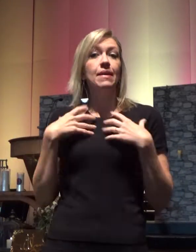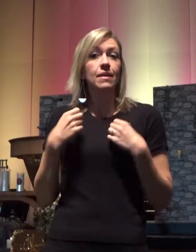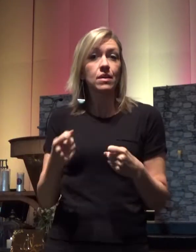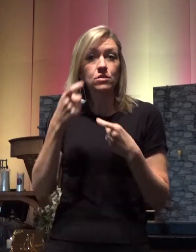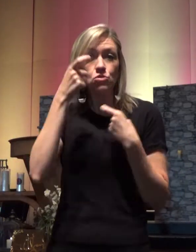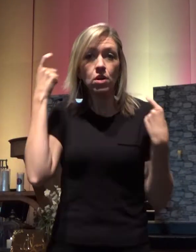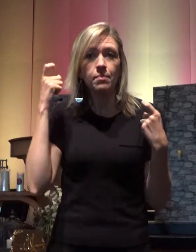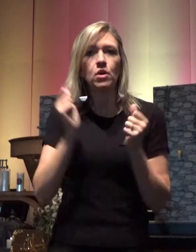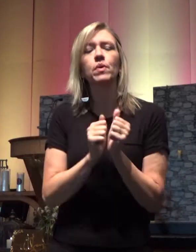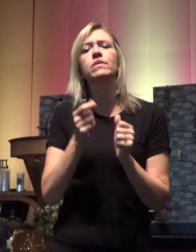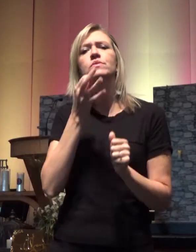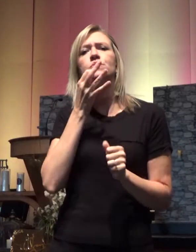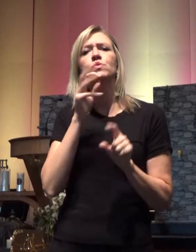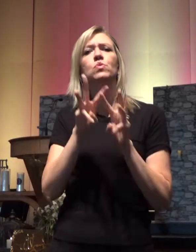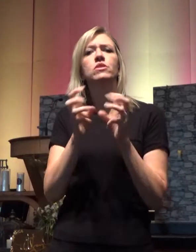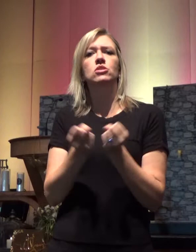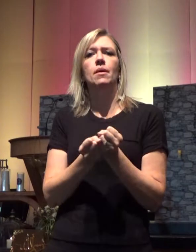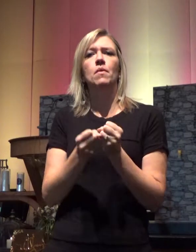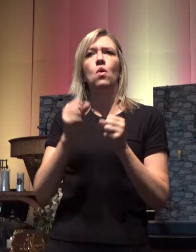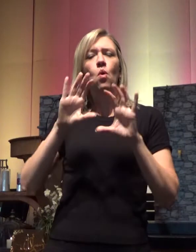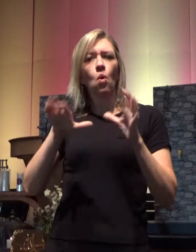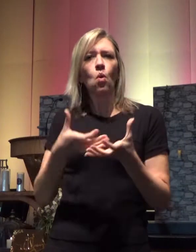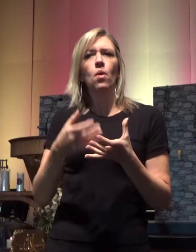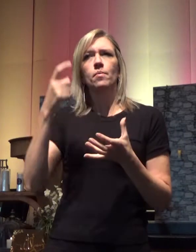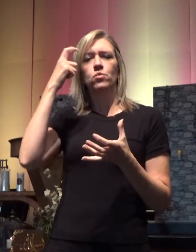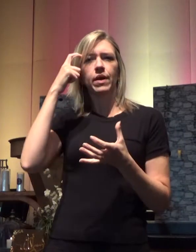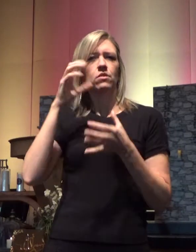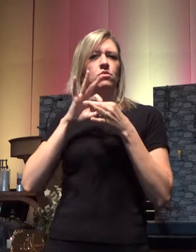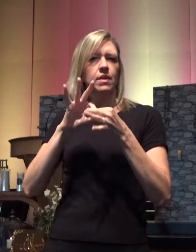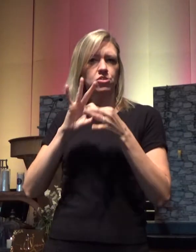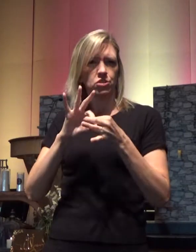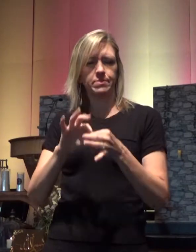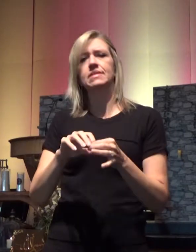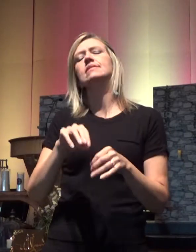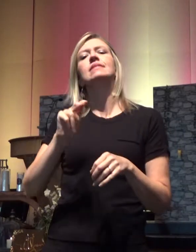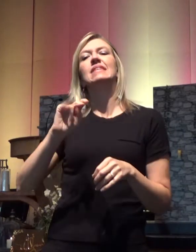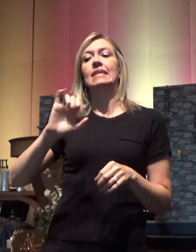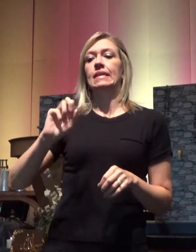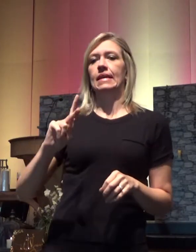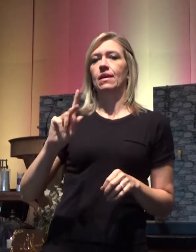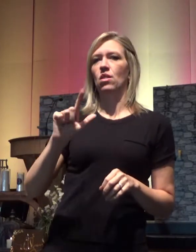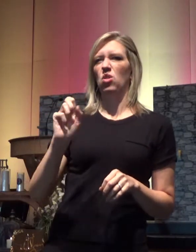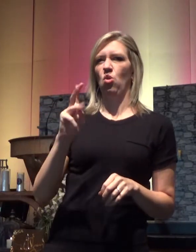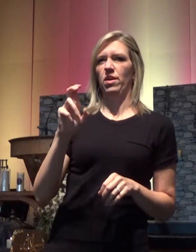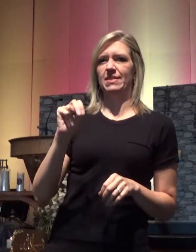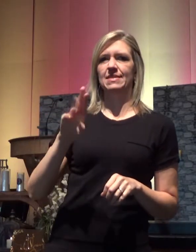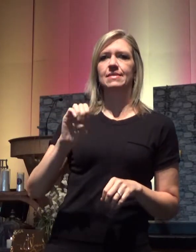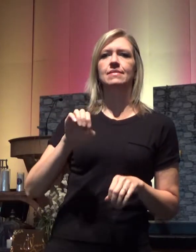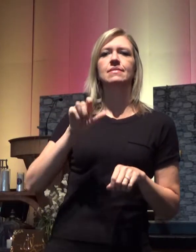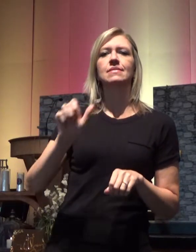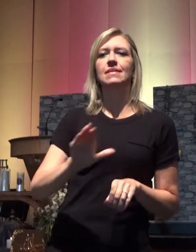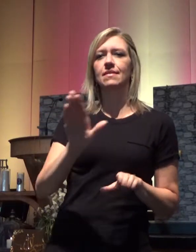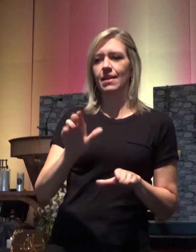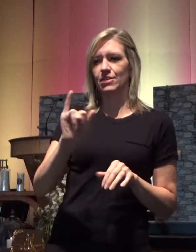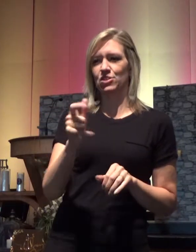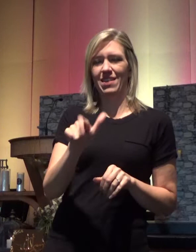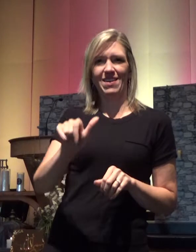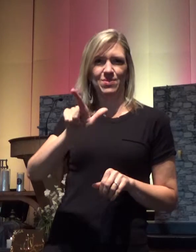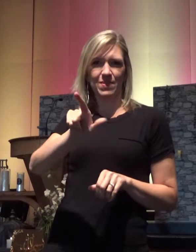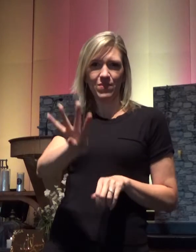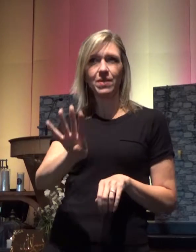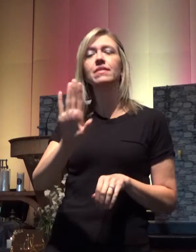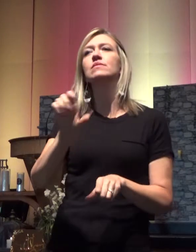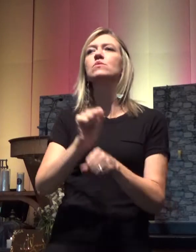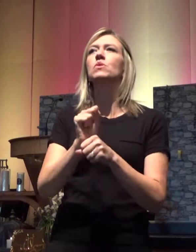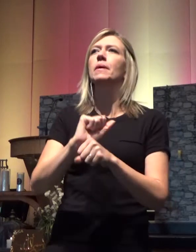workshop, Whole Brain Relationships, Trauma-Informed Thinking with Nick Lawrence on Sunday, July 24th. Nick's work is based on science of